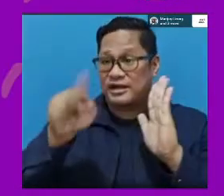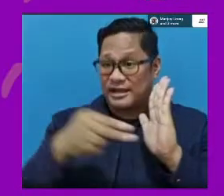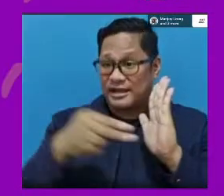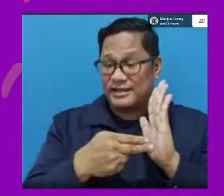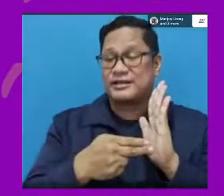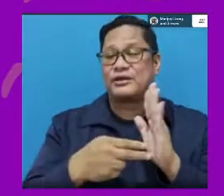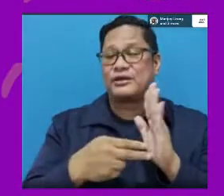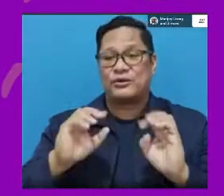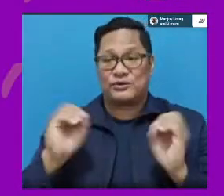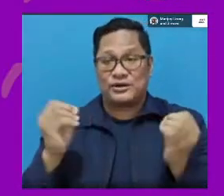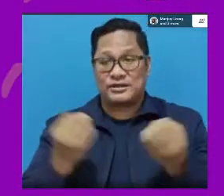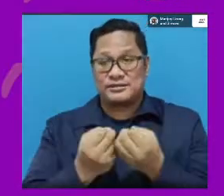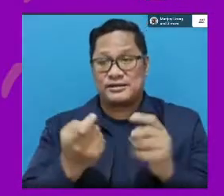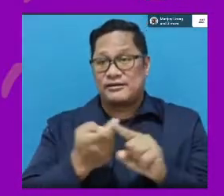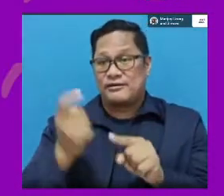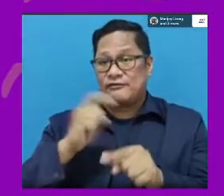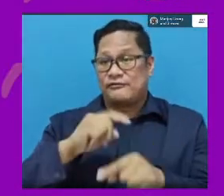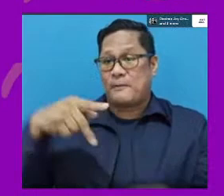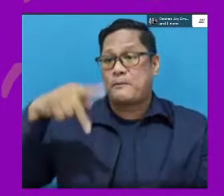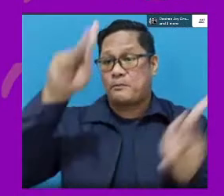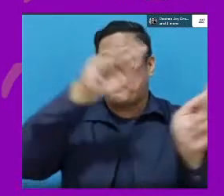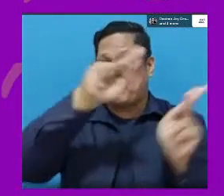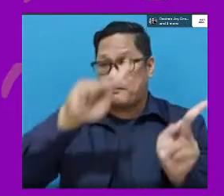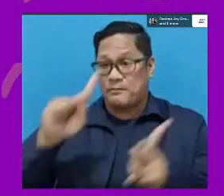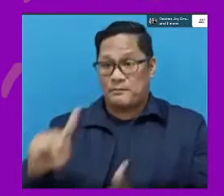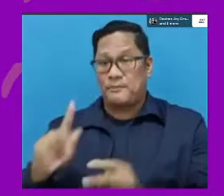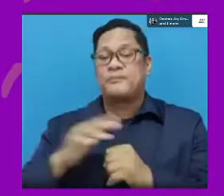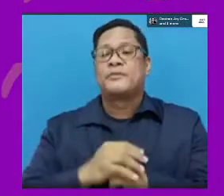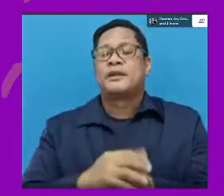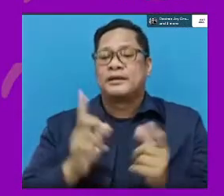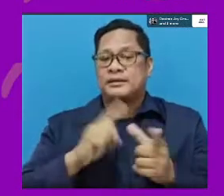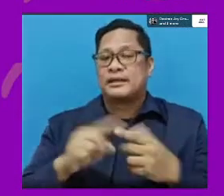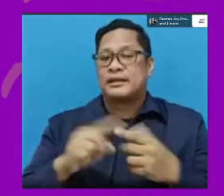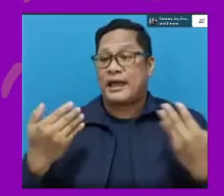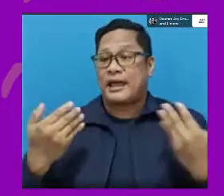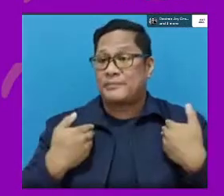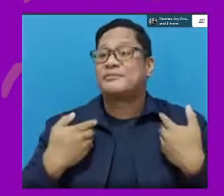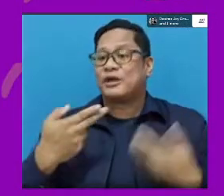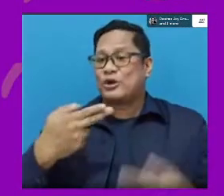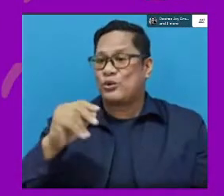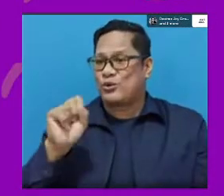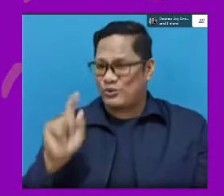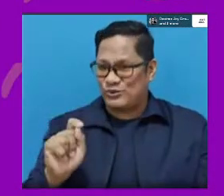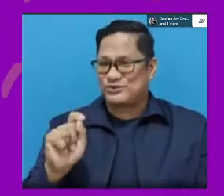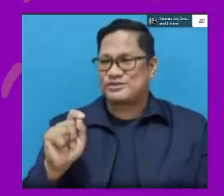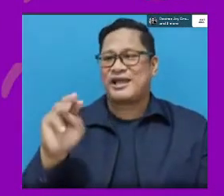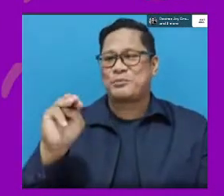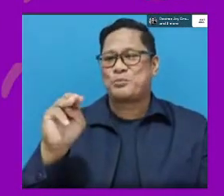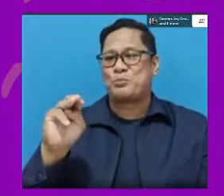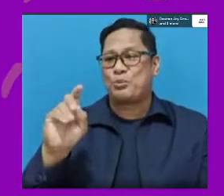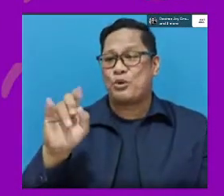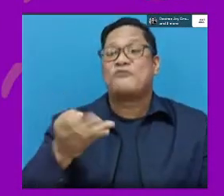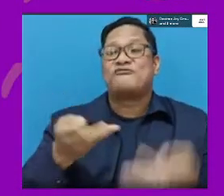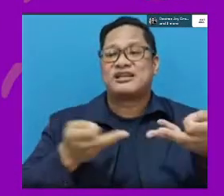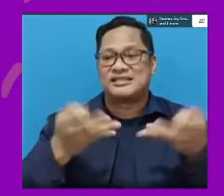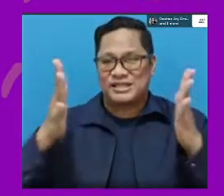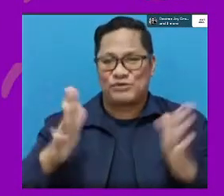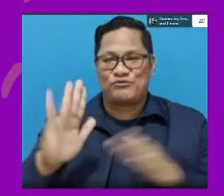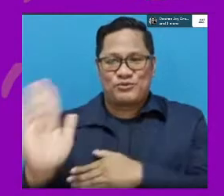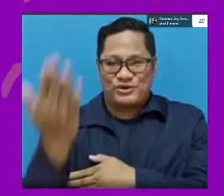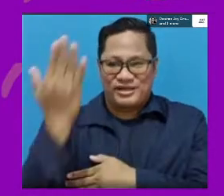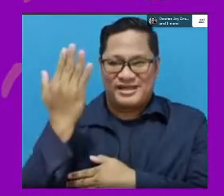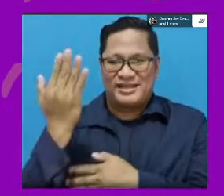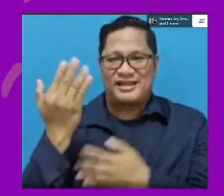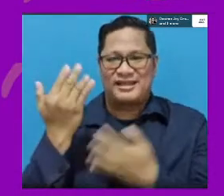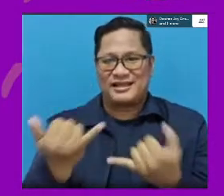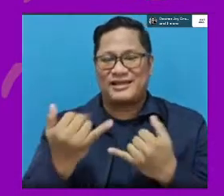organization based in Puerto Princesa, Palawan, and I am going to be your host and moderator for this morning's event.